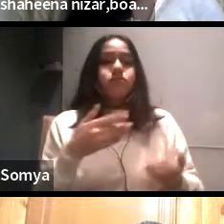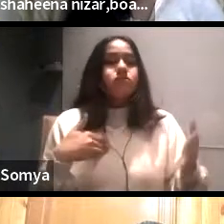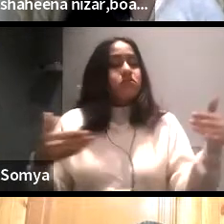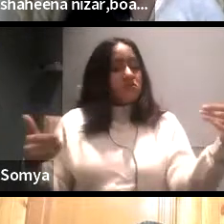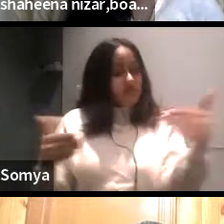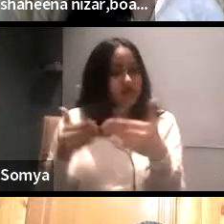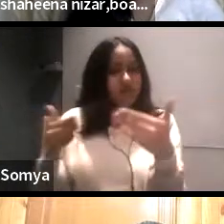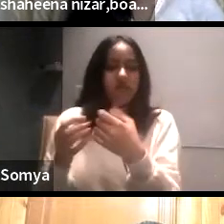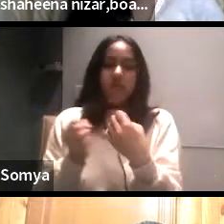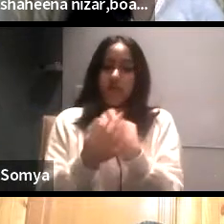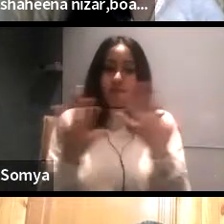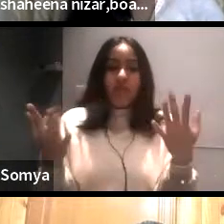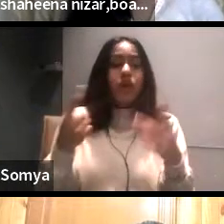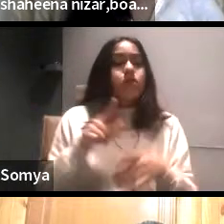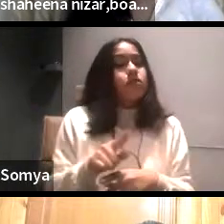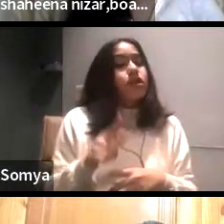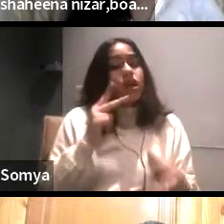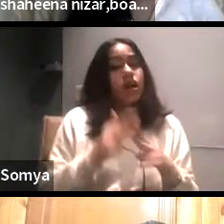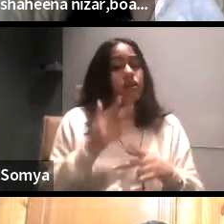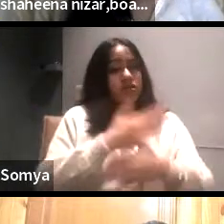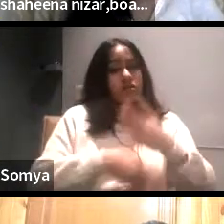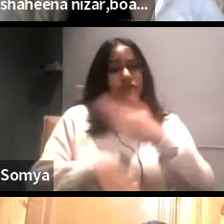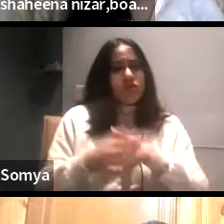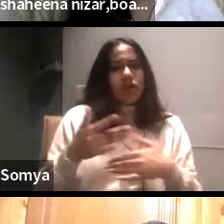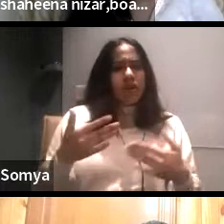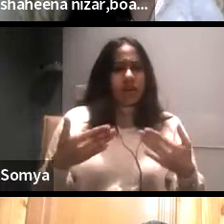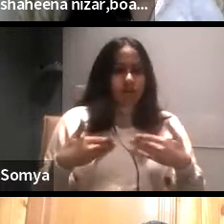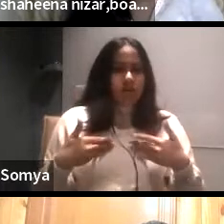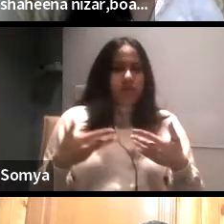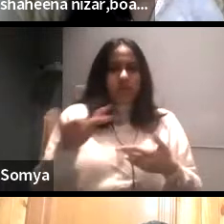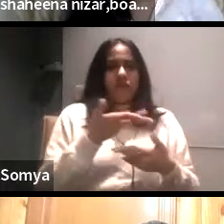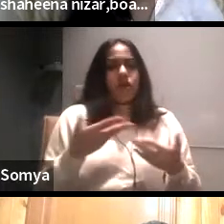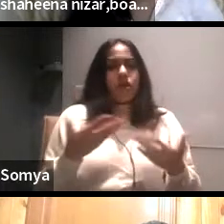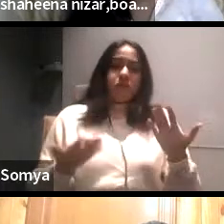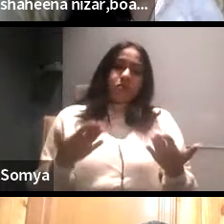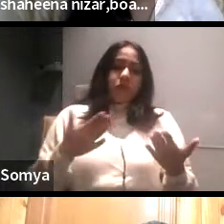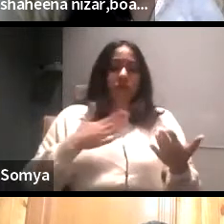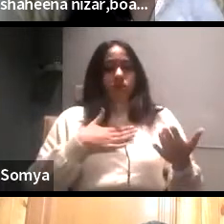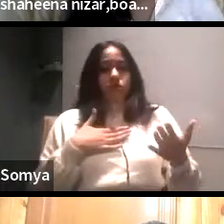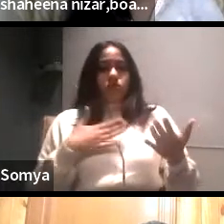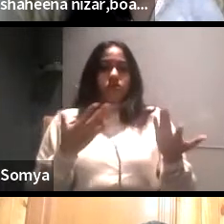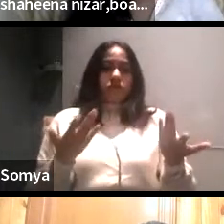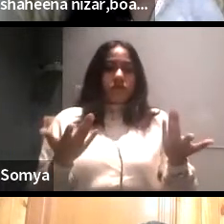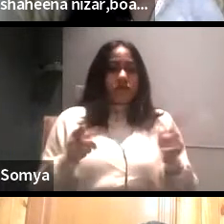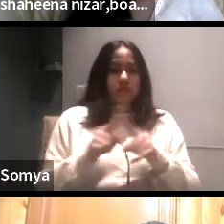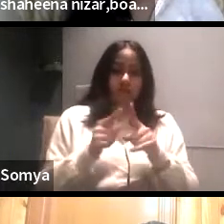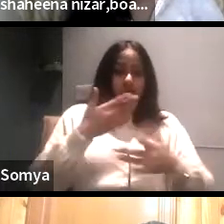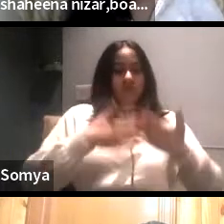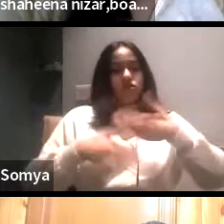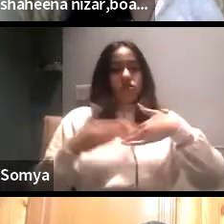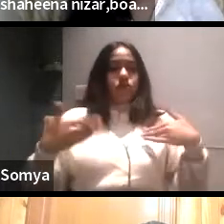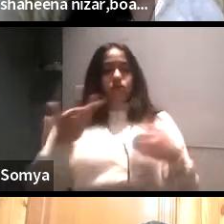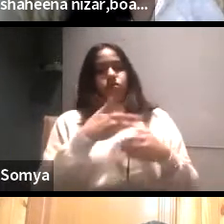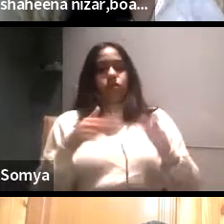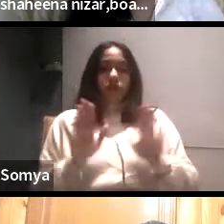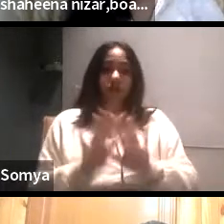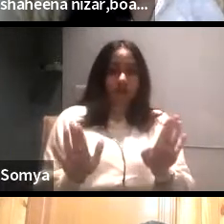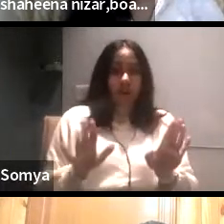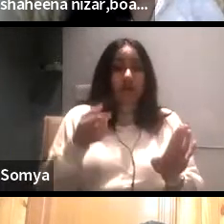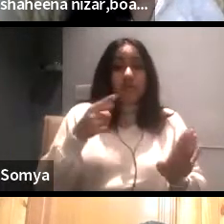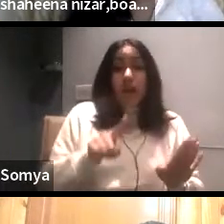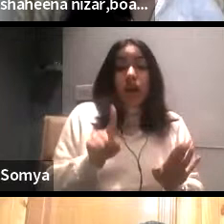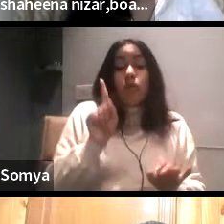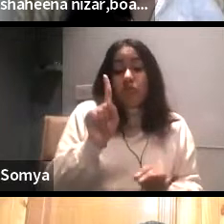seen, because for disabled people, because maybe we think we are all not disabled, one day